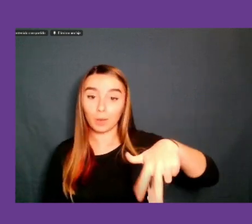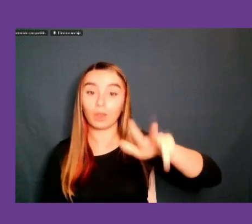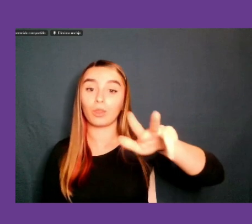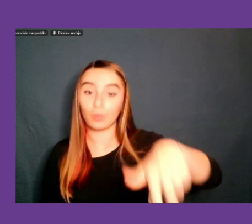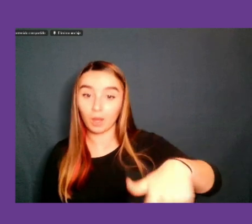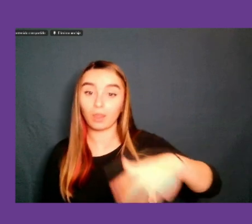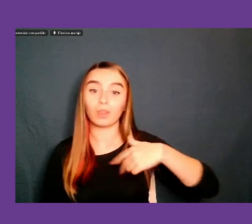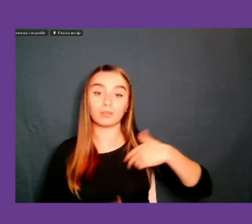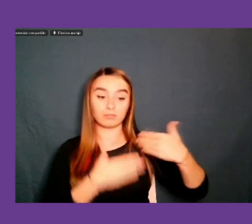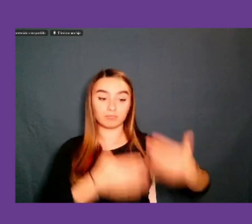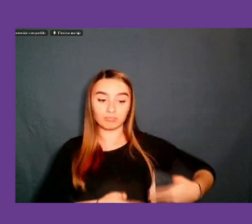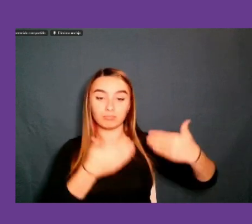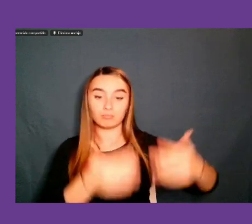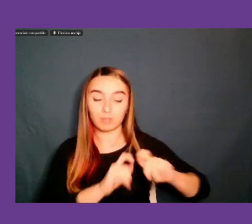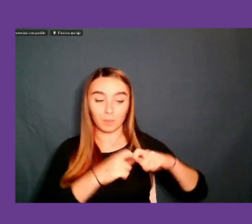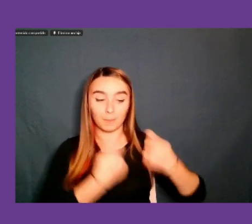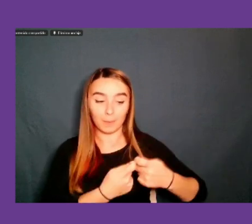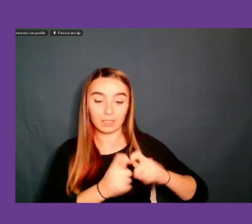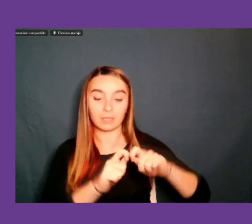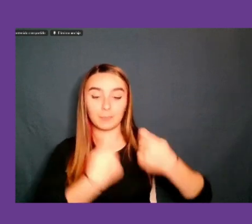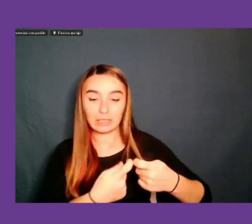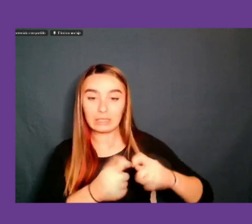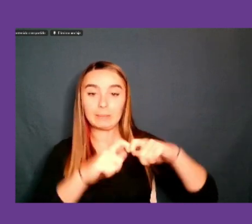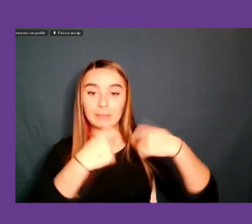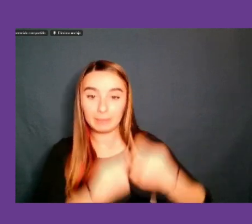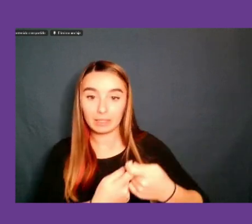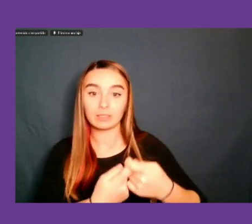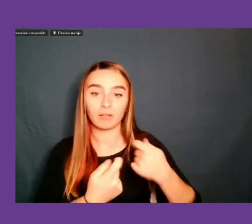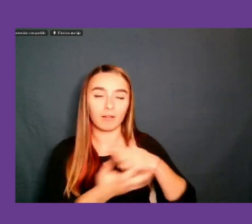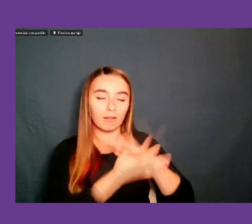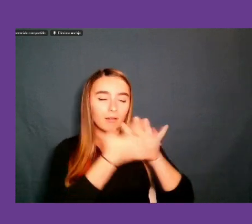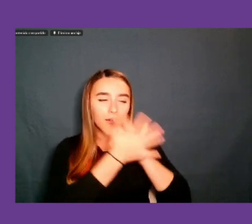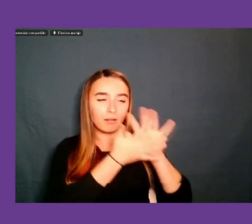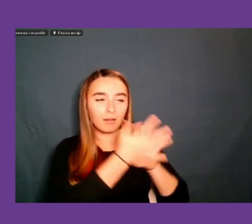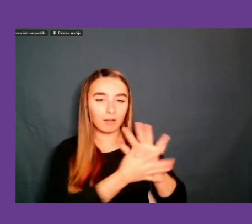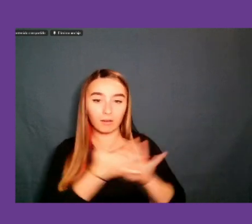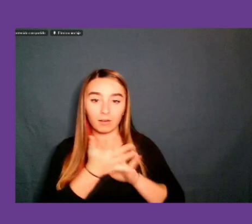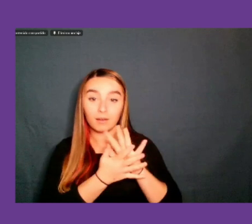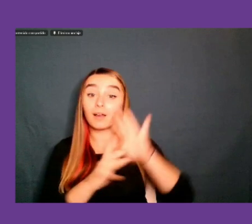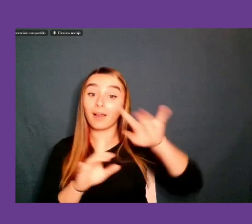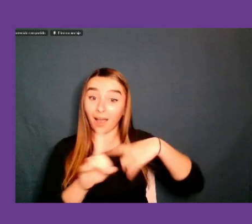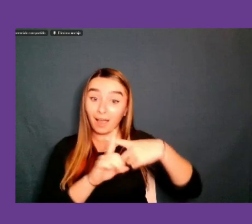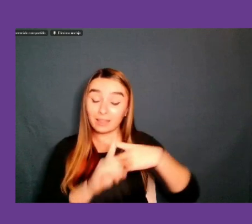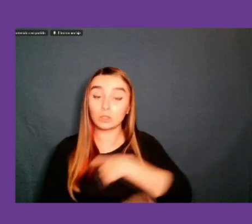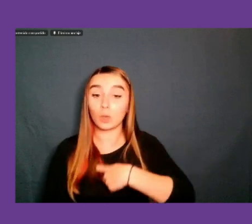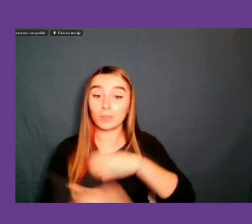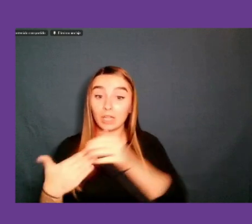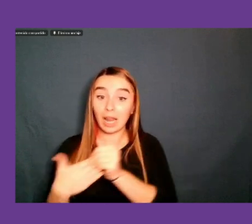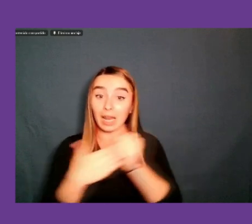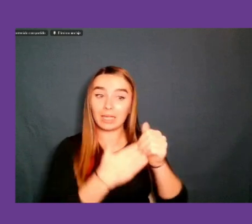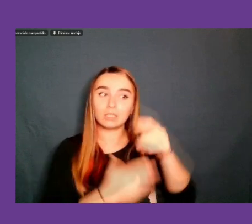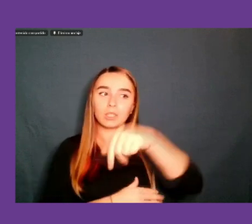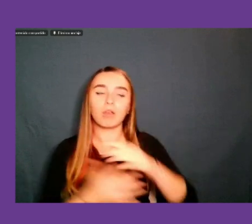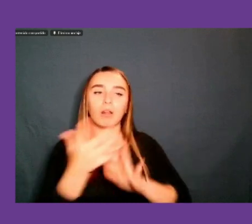coordination meeting. And we invite also the commission leaders to discuss on this.